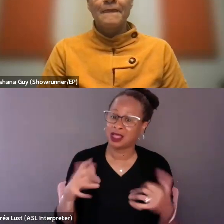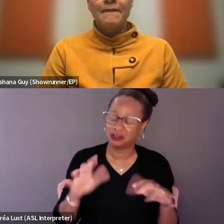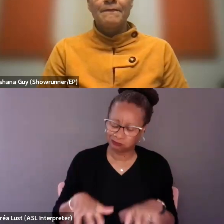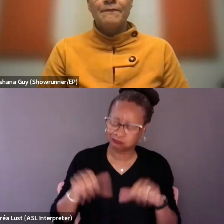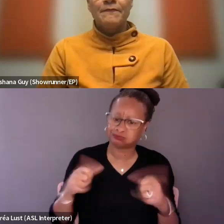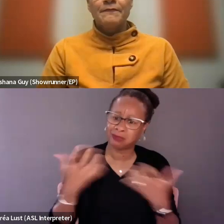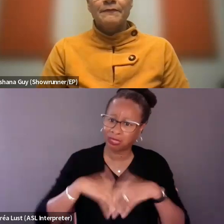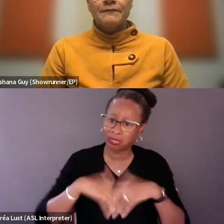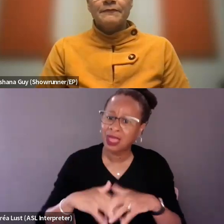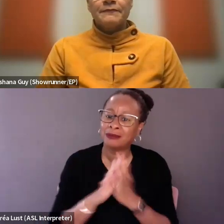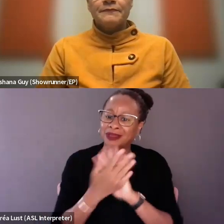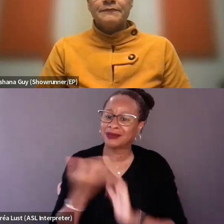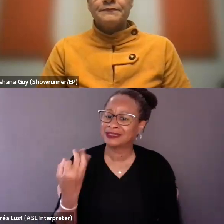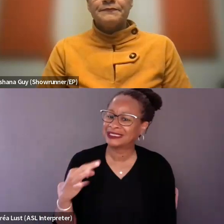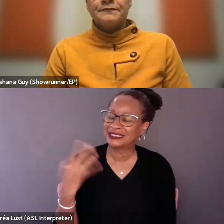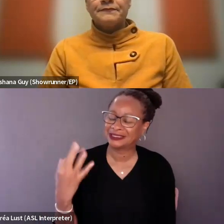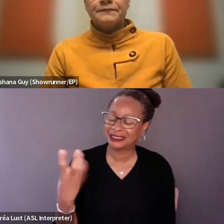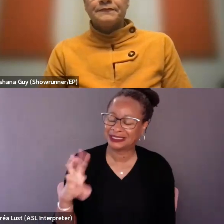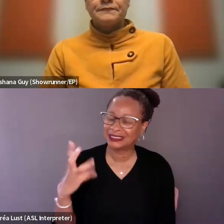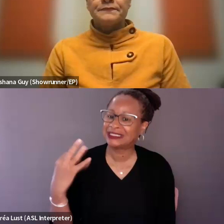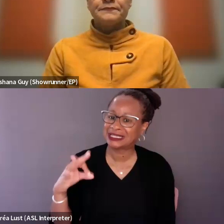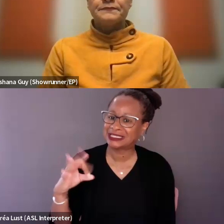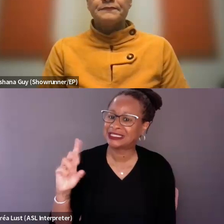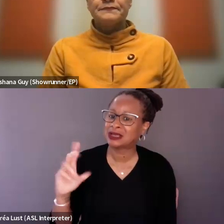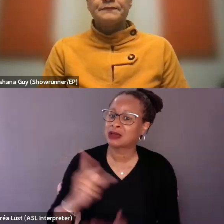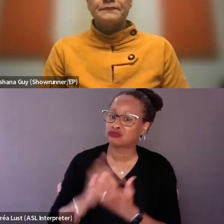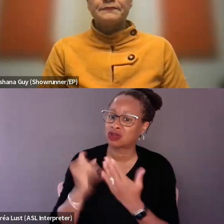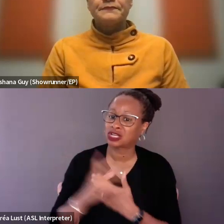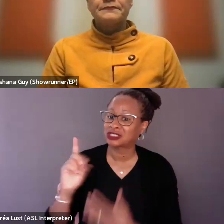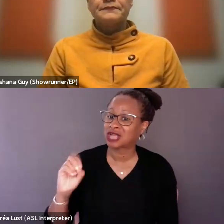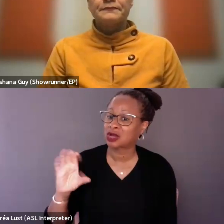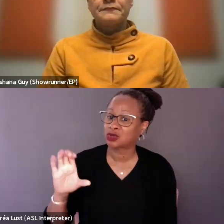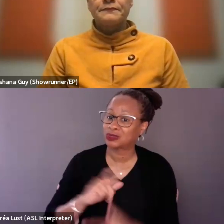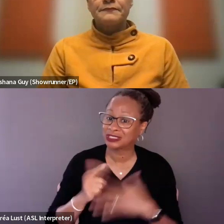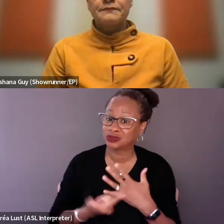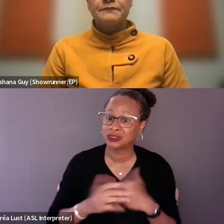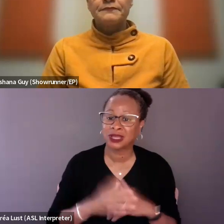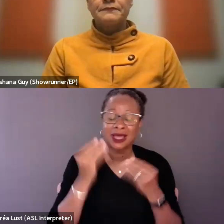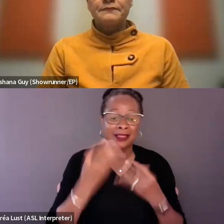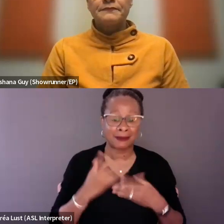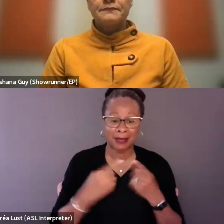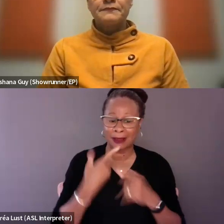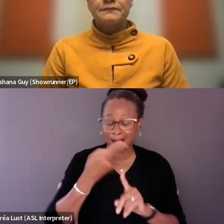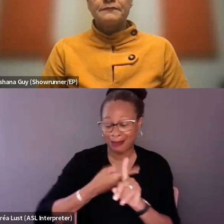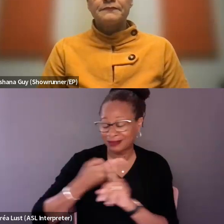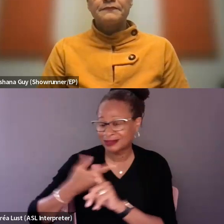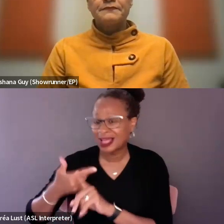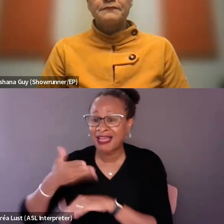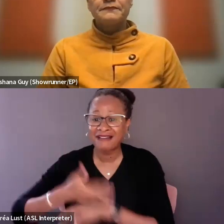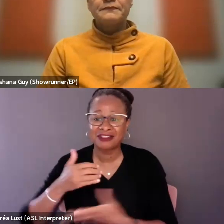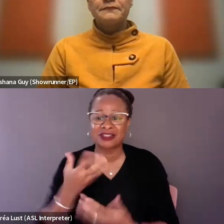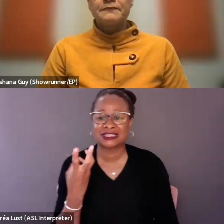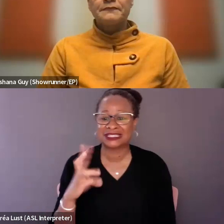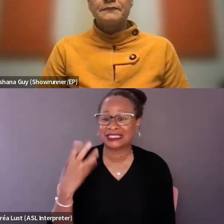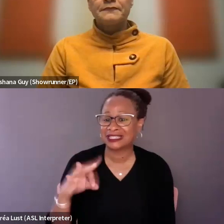into the 1619 Project docuseries. Tell me a little bit about these months since the 1619 Project has